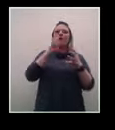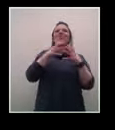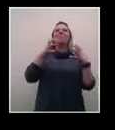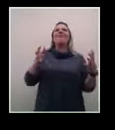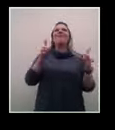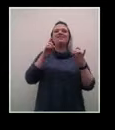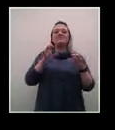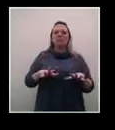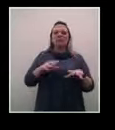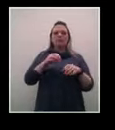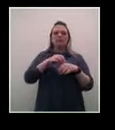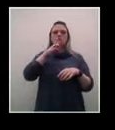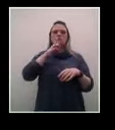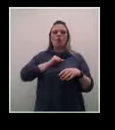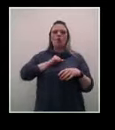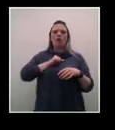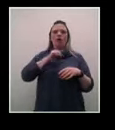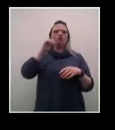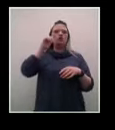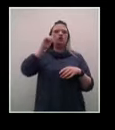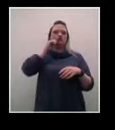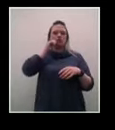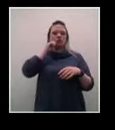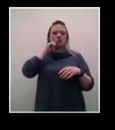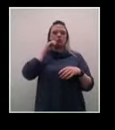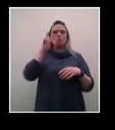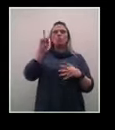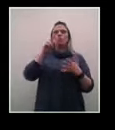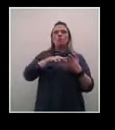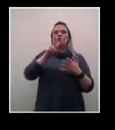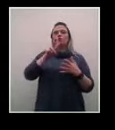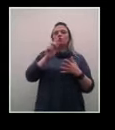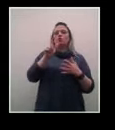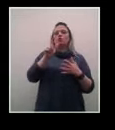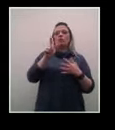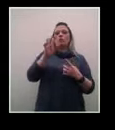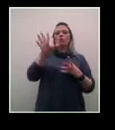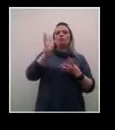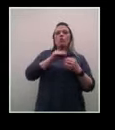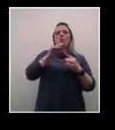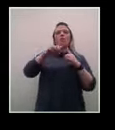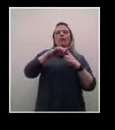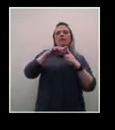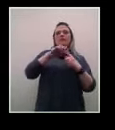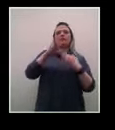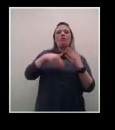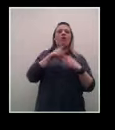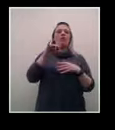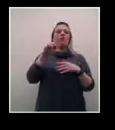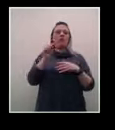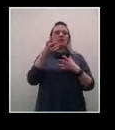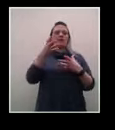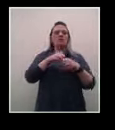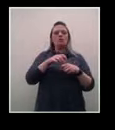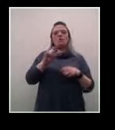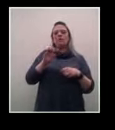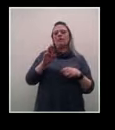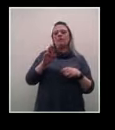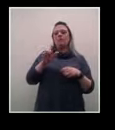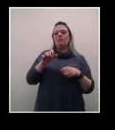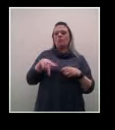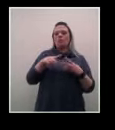Walmart site in Cheektowaga. So there are 2,221 total positive cases, all labs. That includes LabCorp,